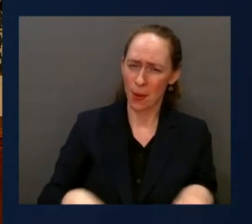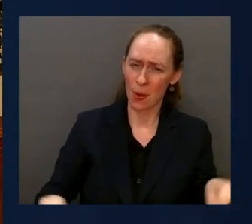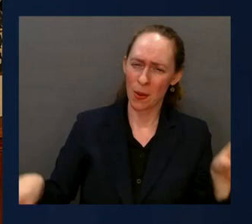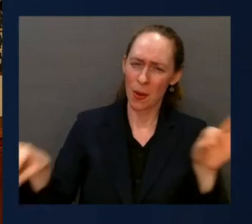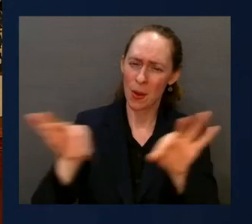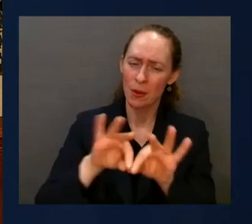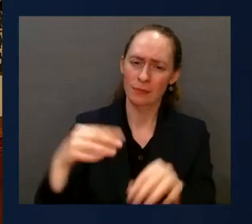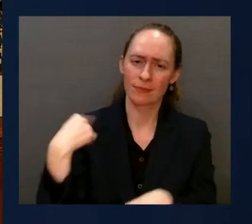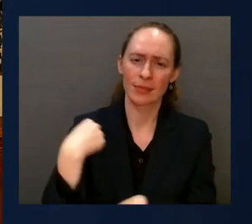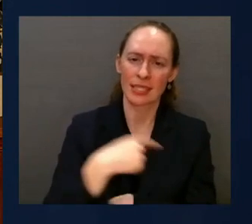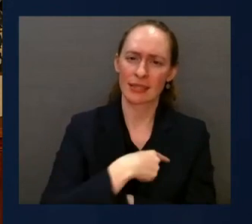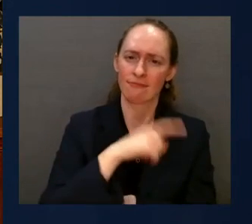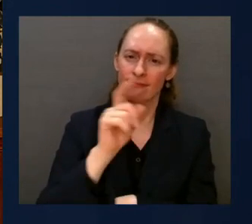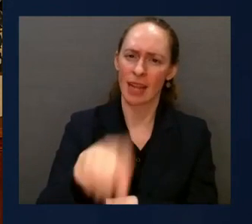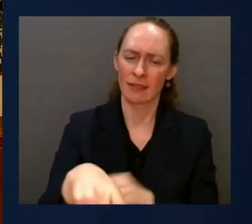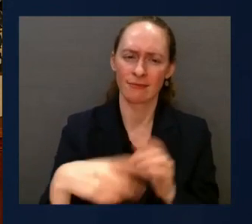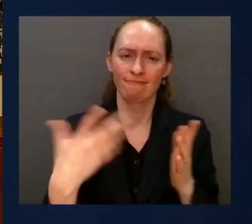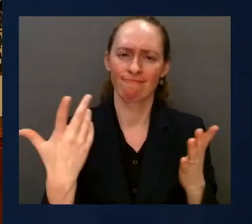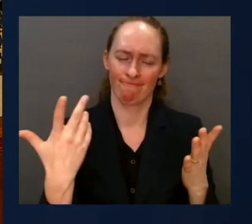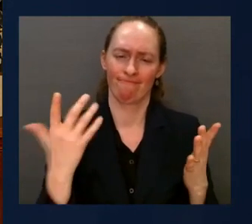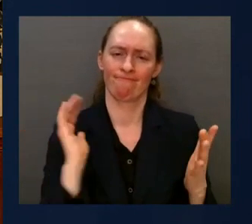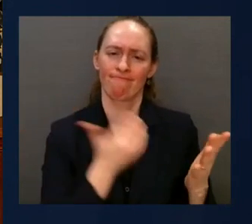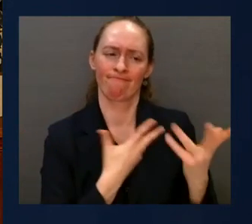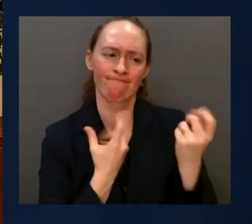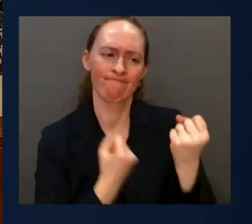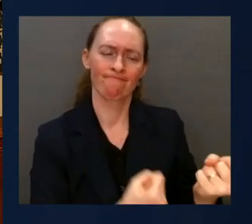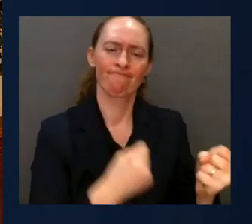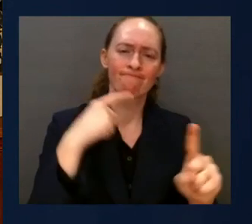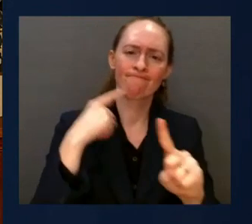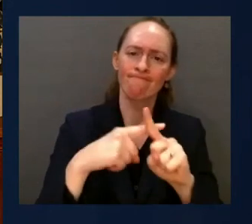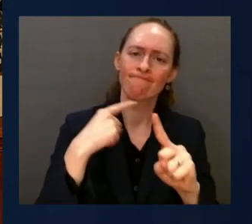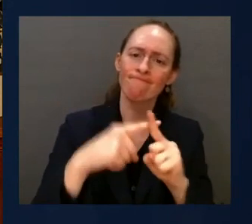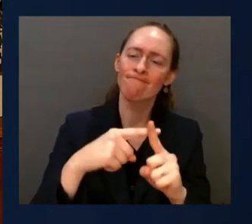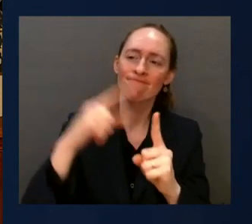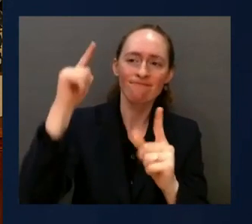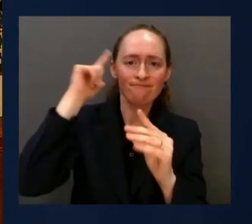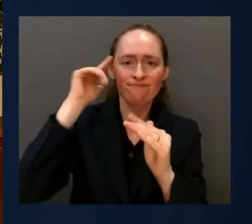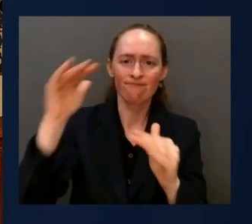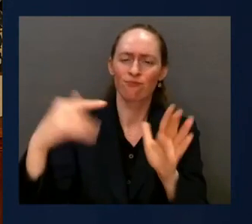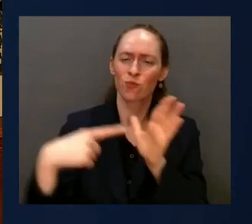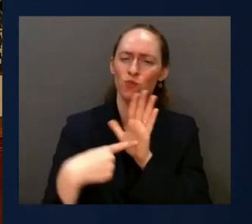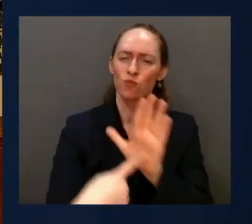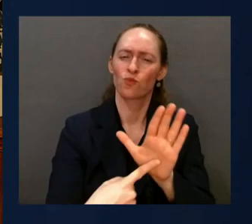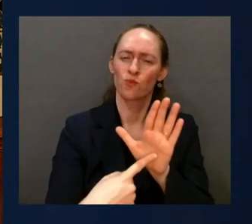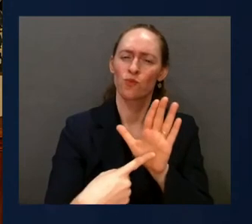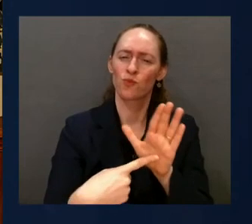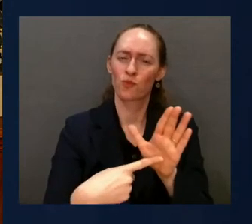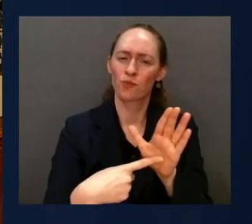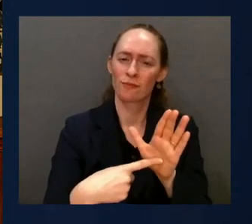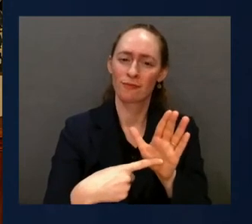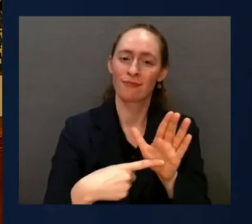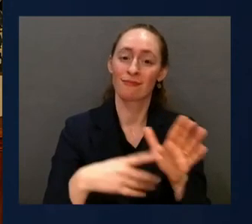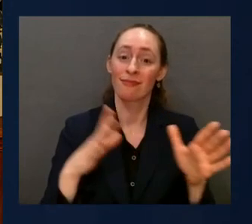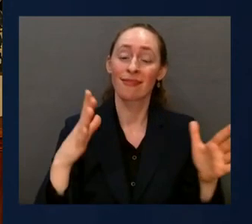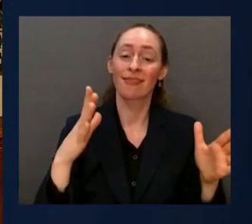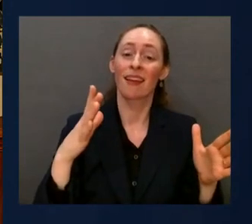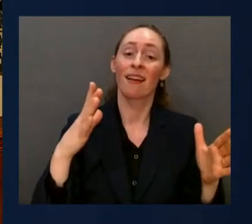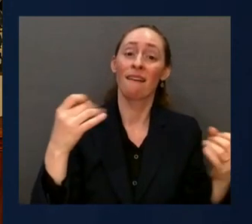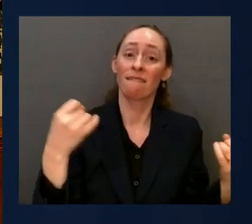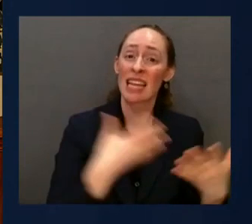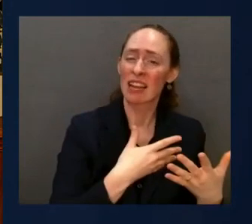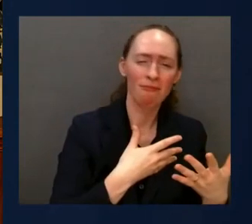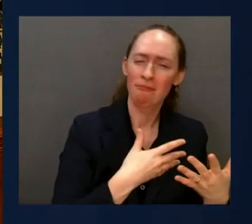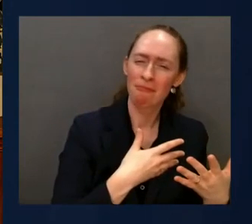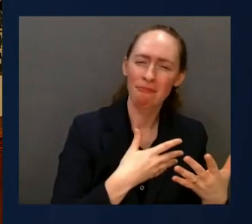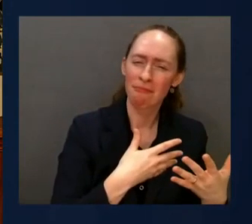nation that embraces light over dark, hope over fear, unity over division, stability over chaos. We have to see each other